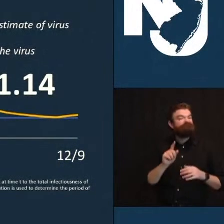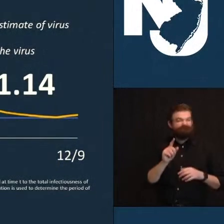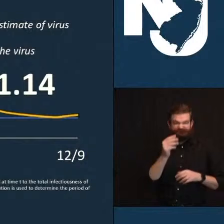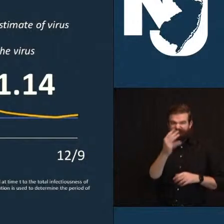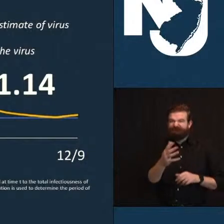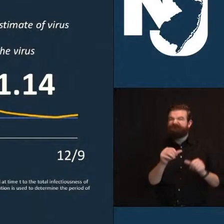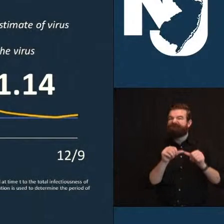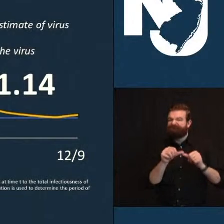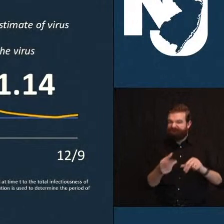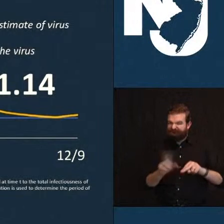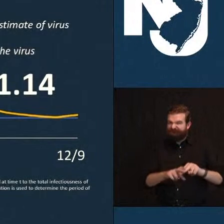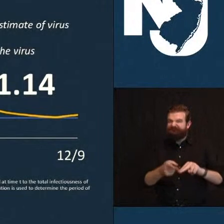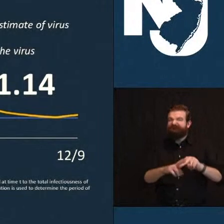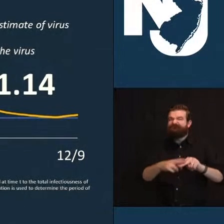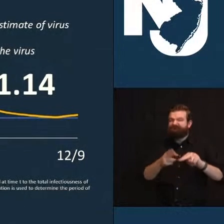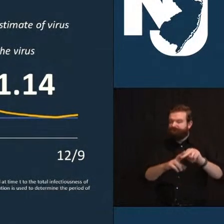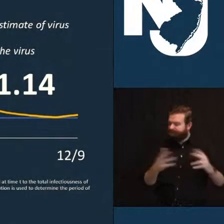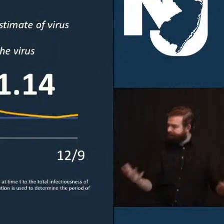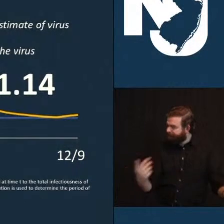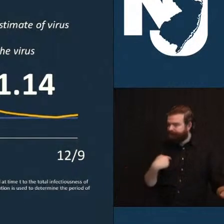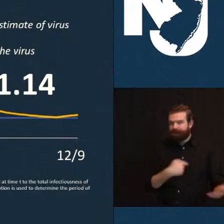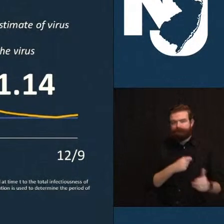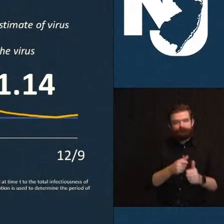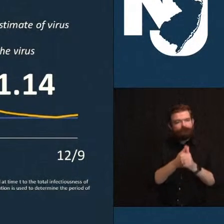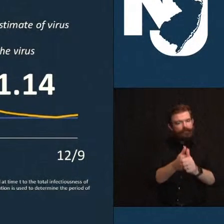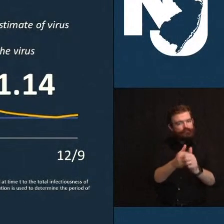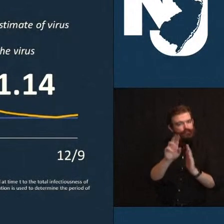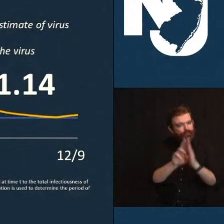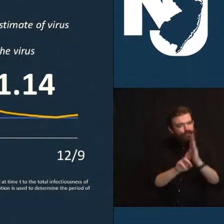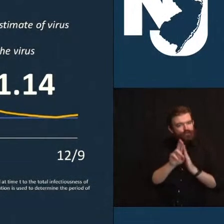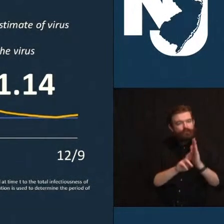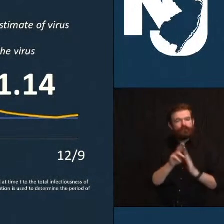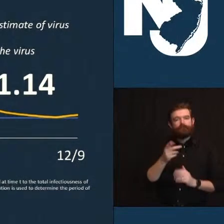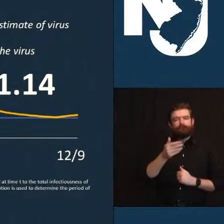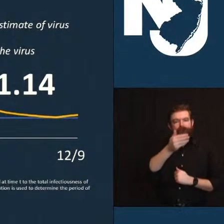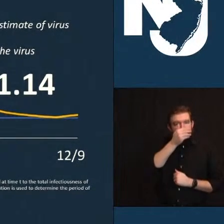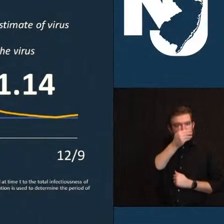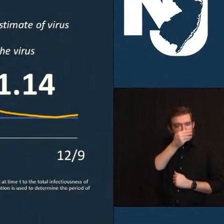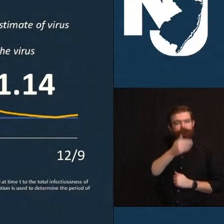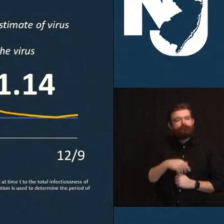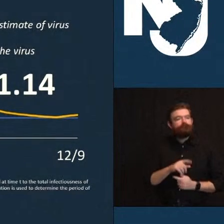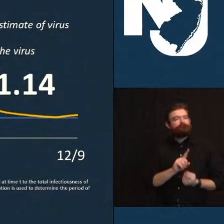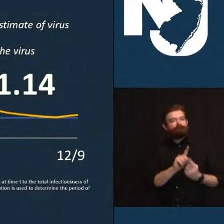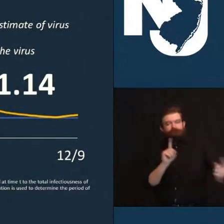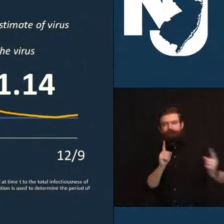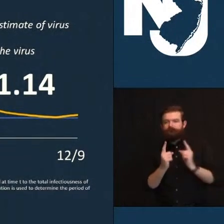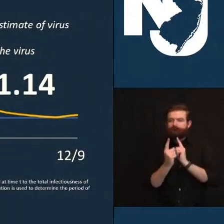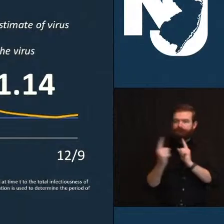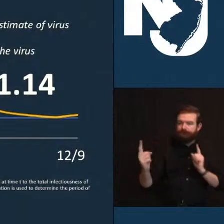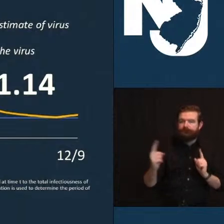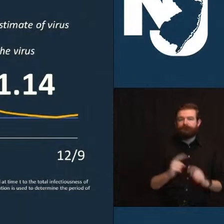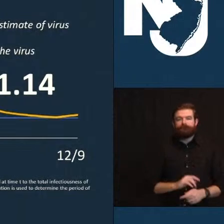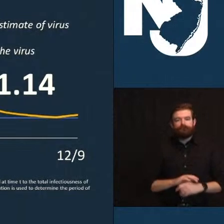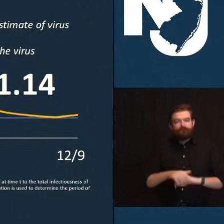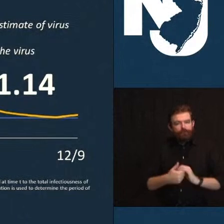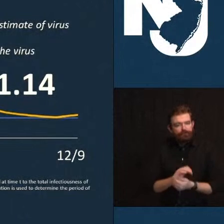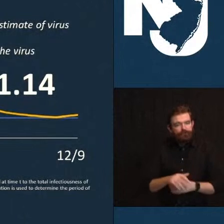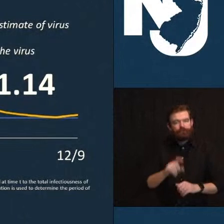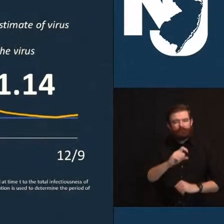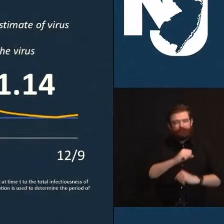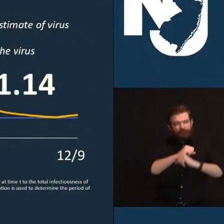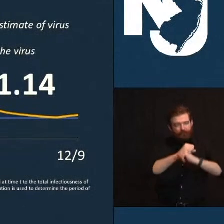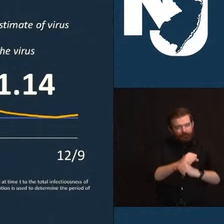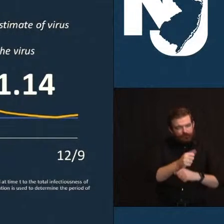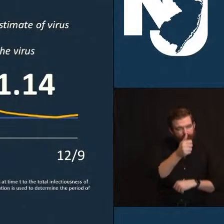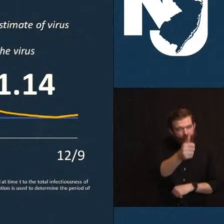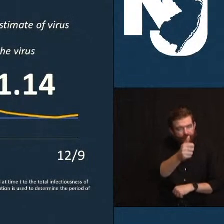just let this virus run rampant and have its way with us. We have to fight to protect every resident, every family, every community. And we have